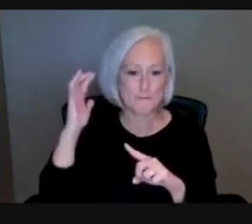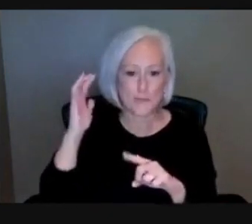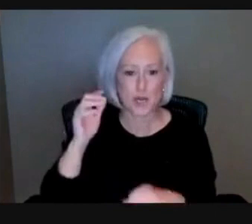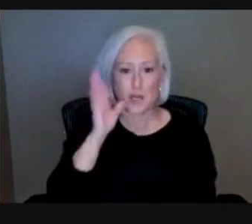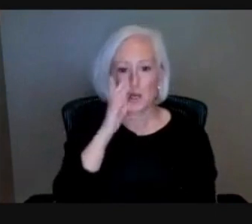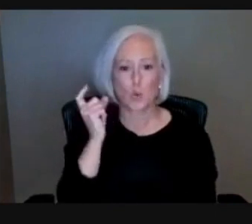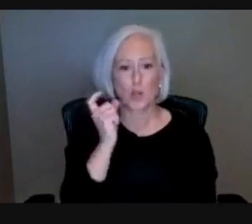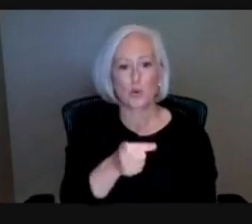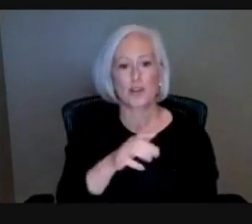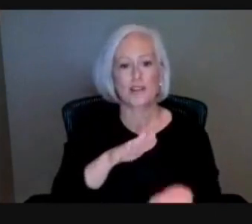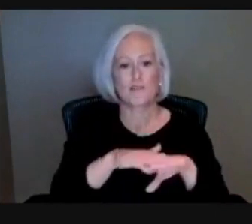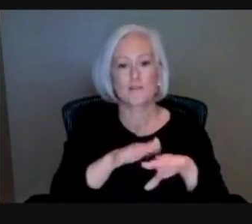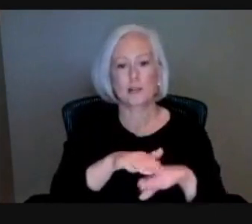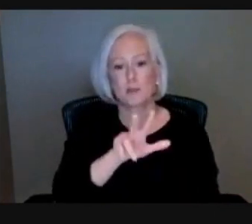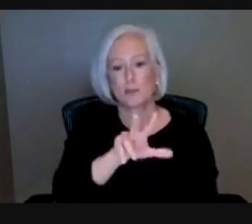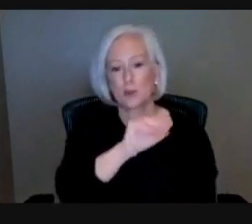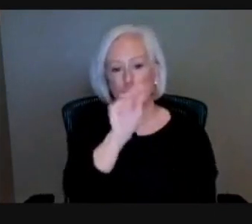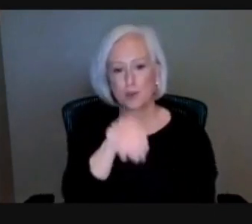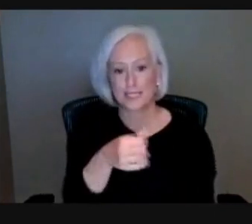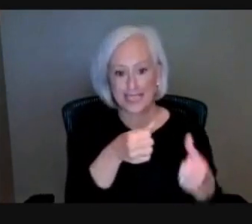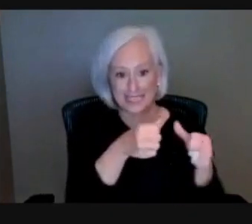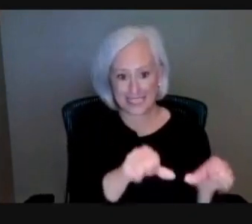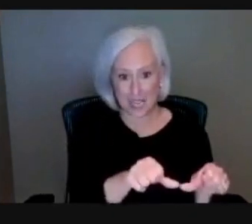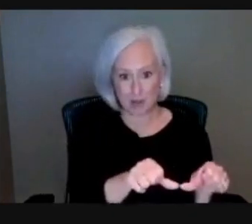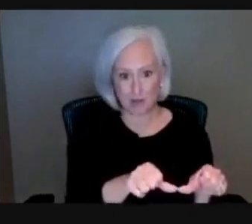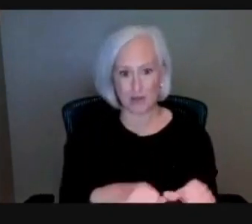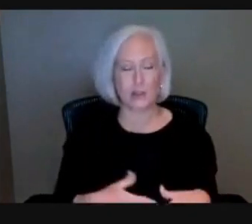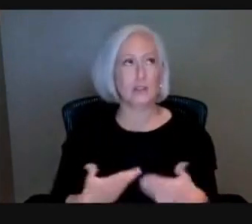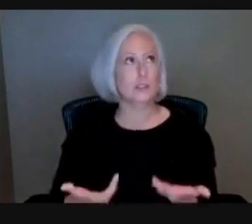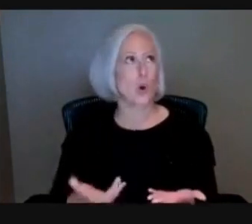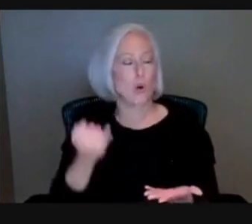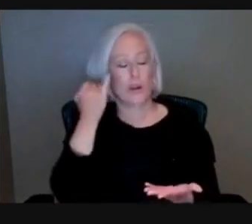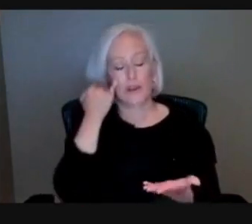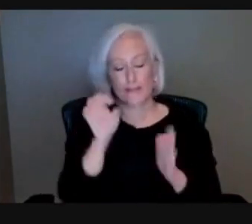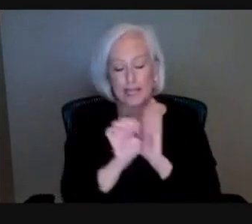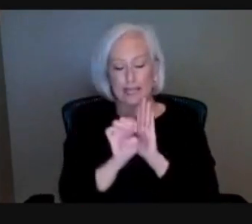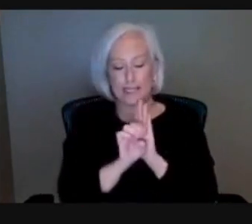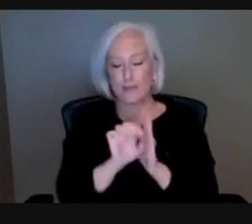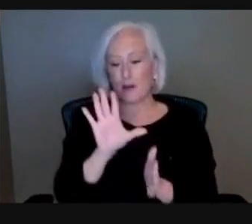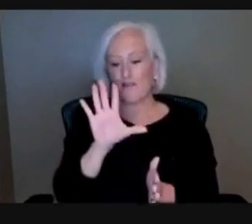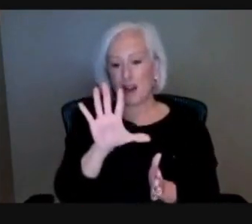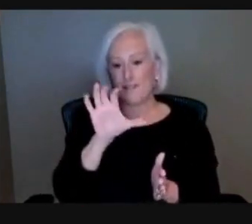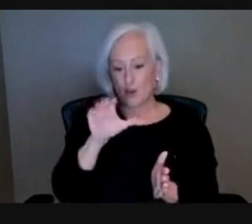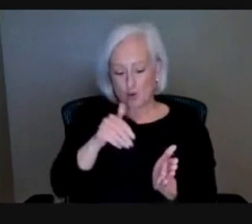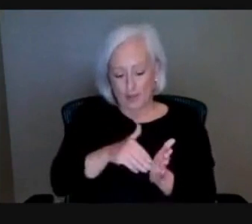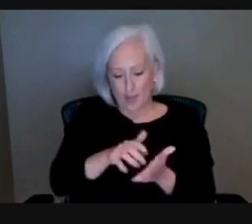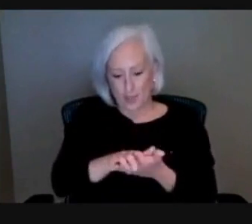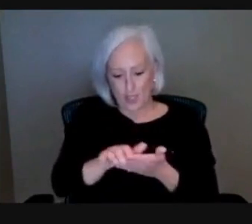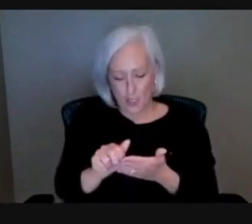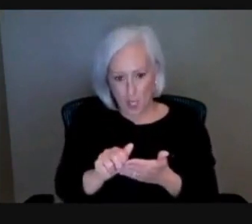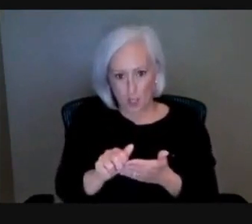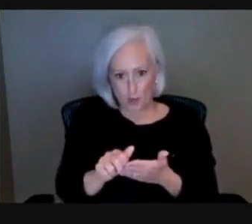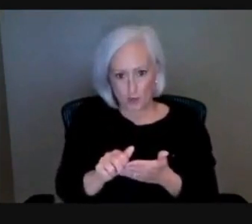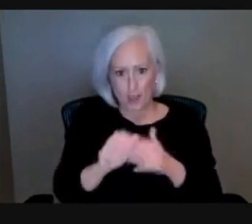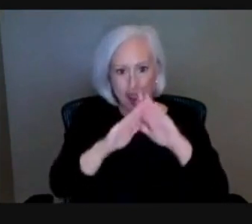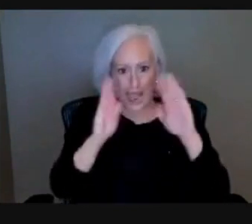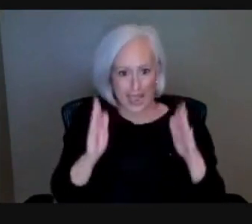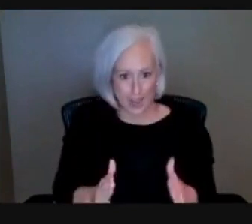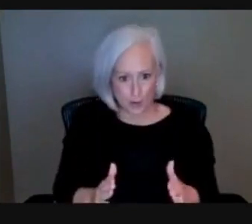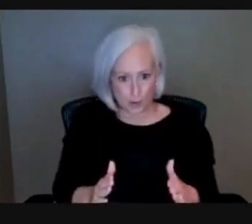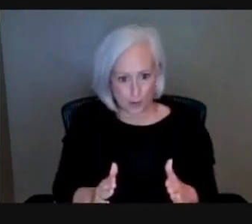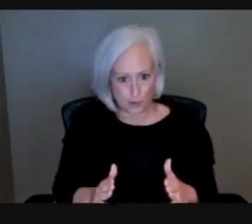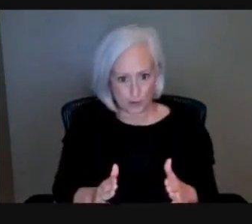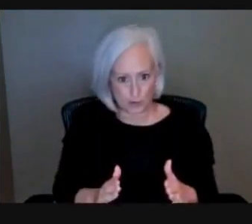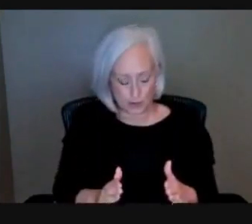of 3% down. So we'll use a $500,000 house. If you found a house that was worth $500,000, you